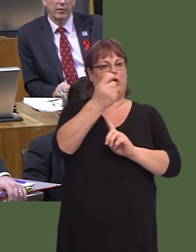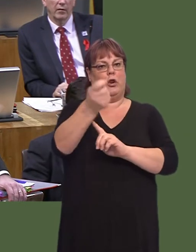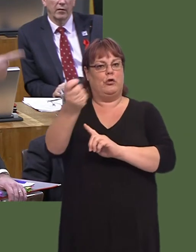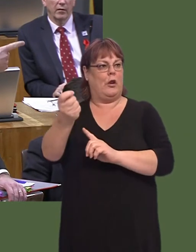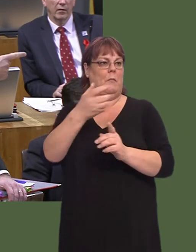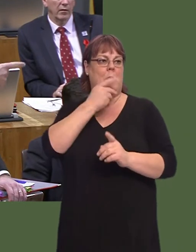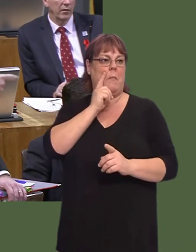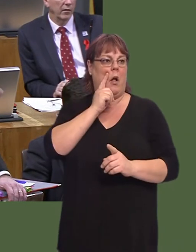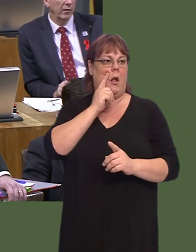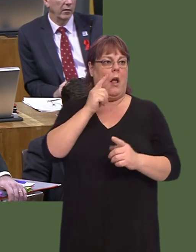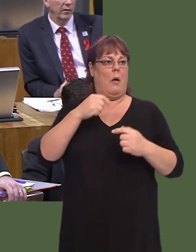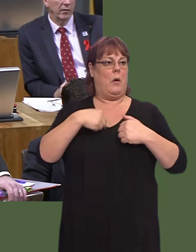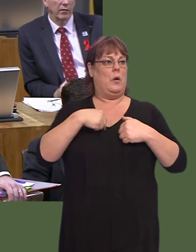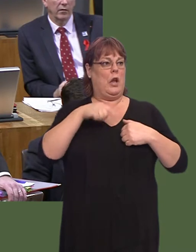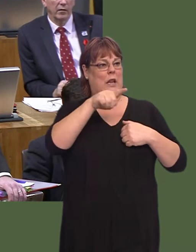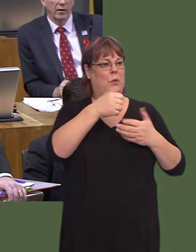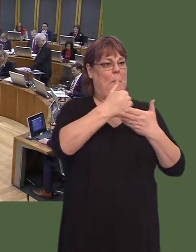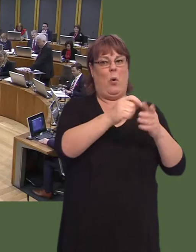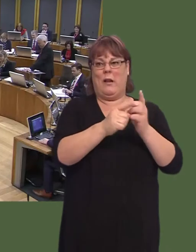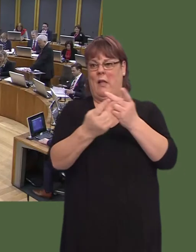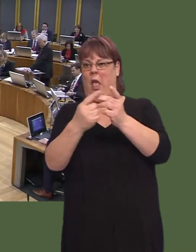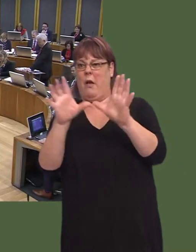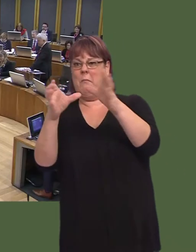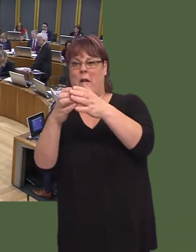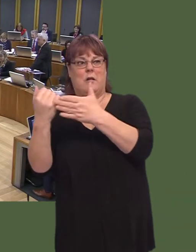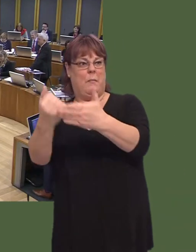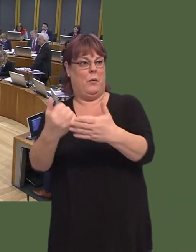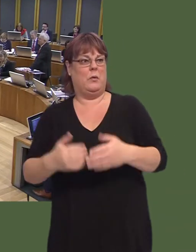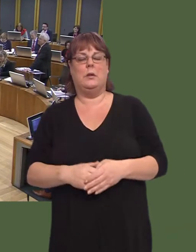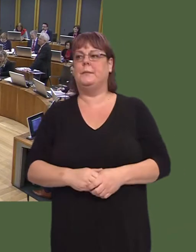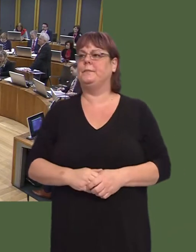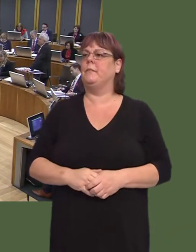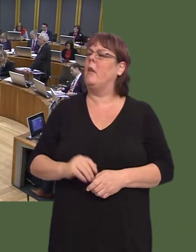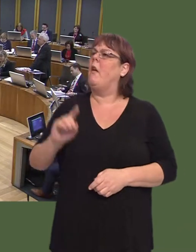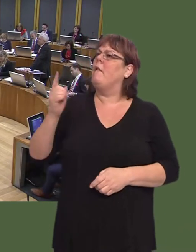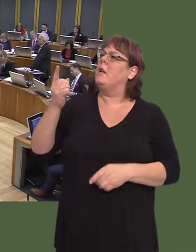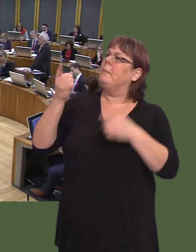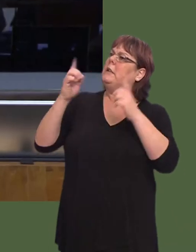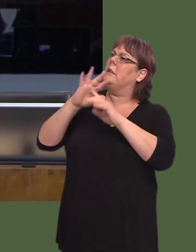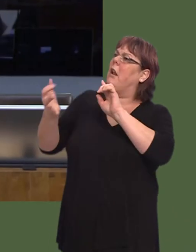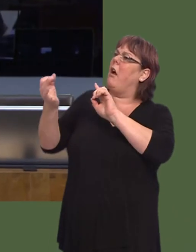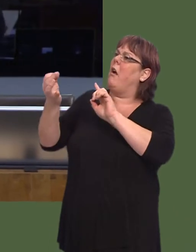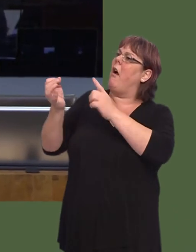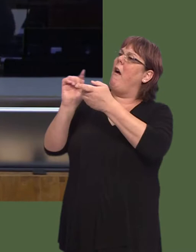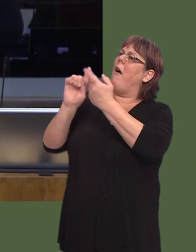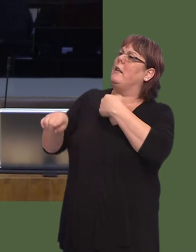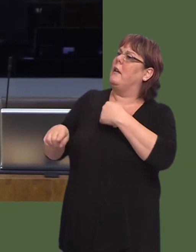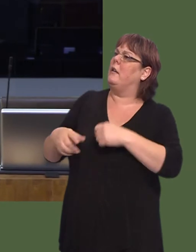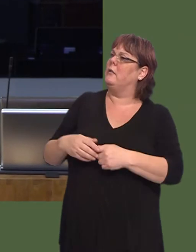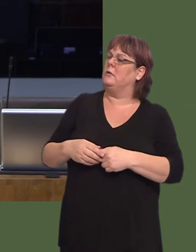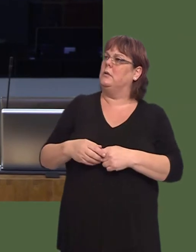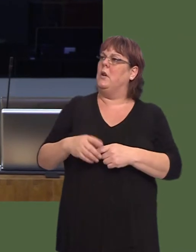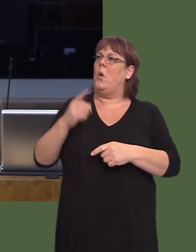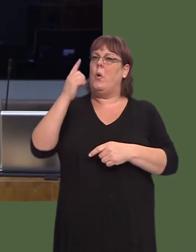he supported and that party over there supports as well. The First Minister, of course, did not answer the question. 5% of an electricity